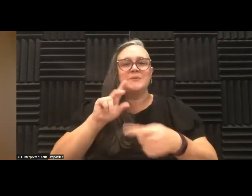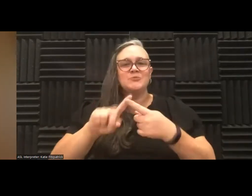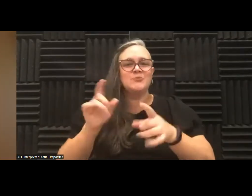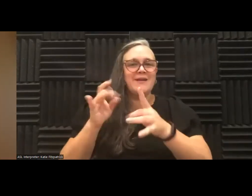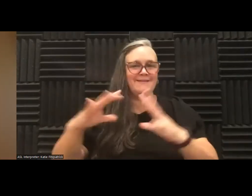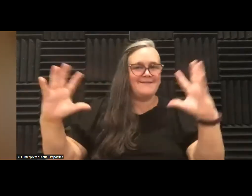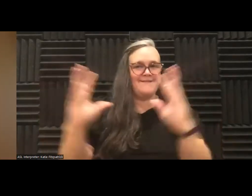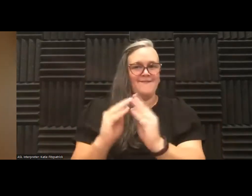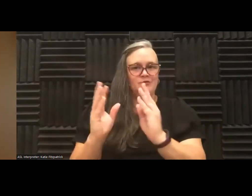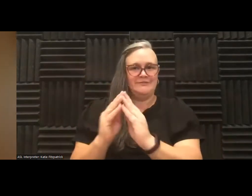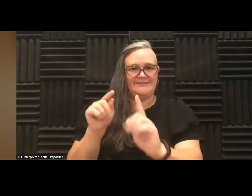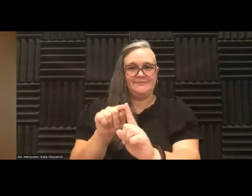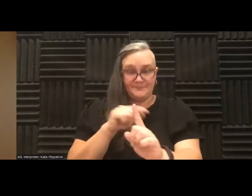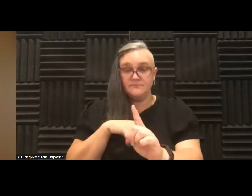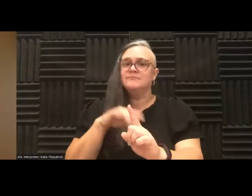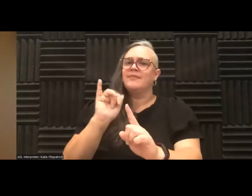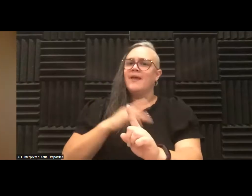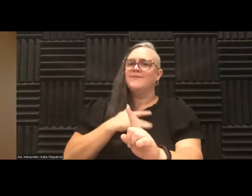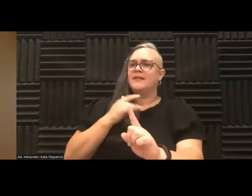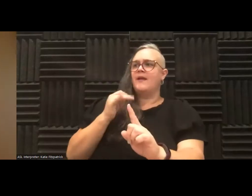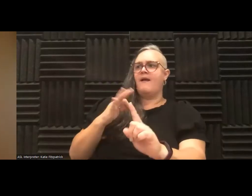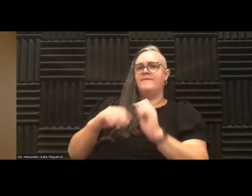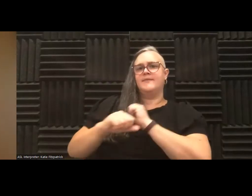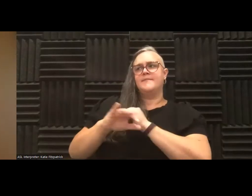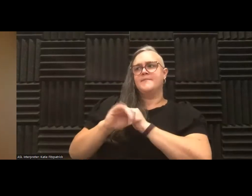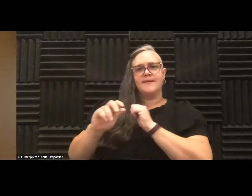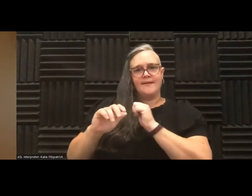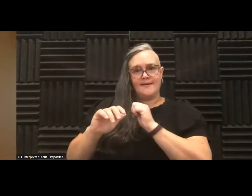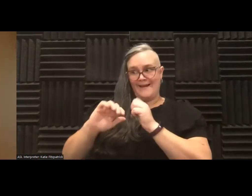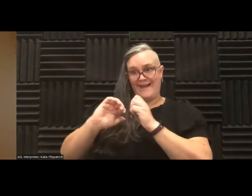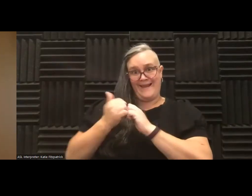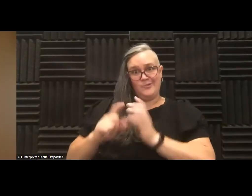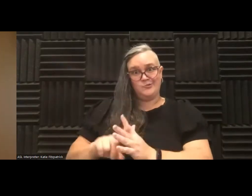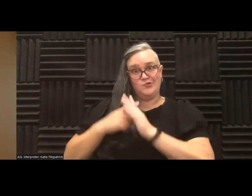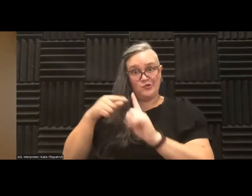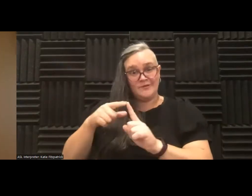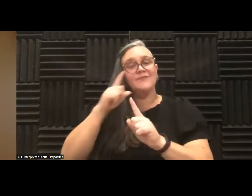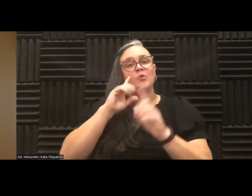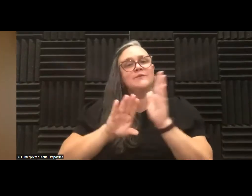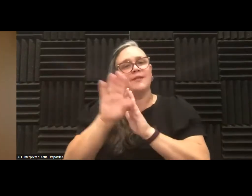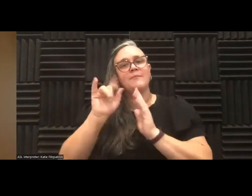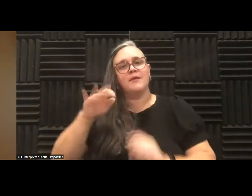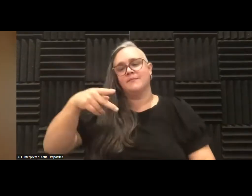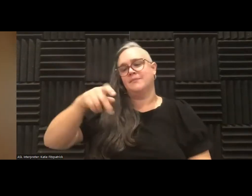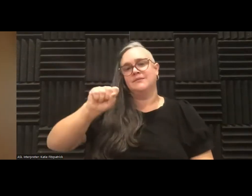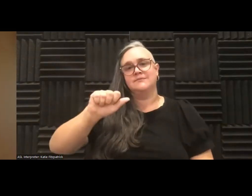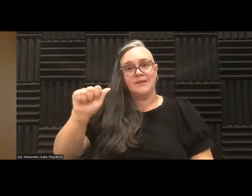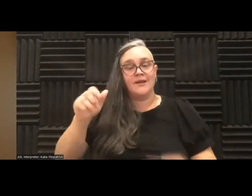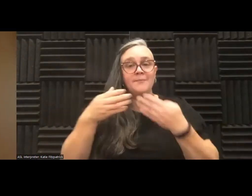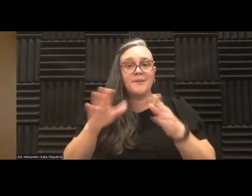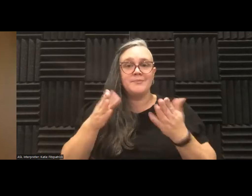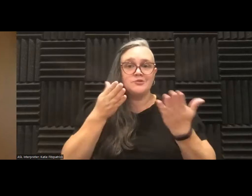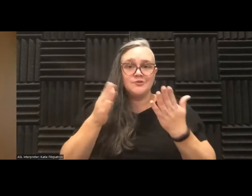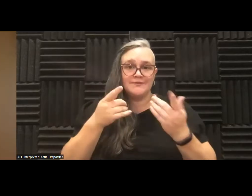The spirit of the campaign was captured by our team through the development of the public service announcement, which is to follow.